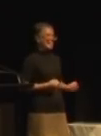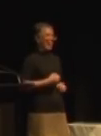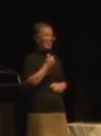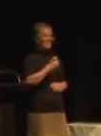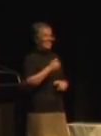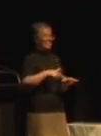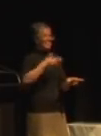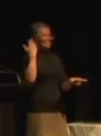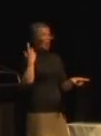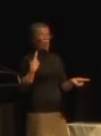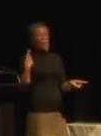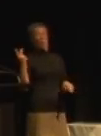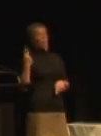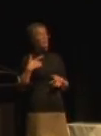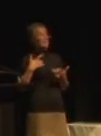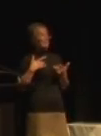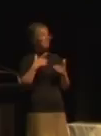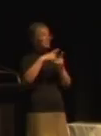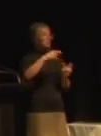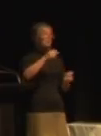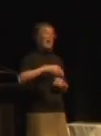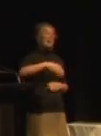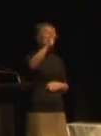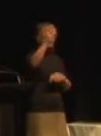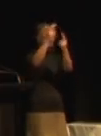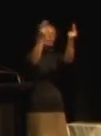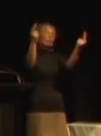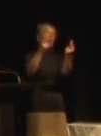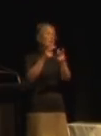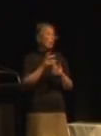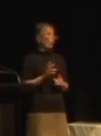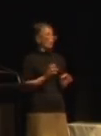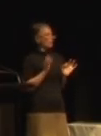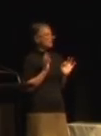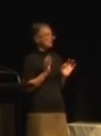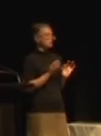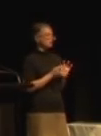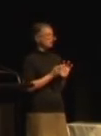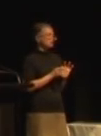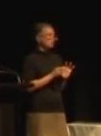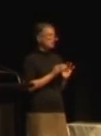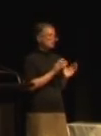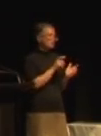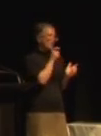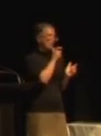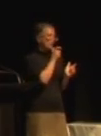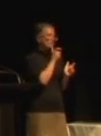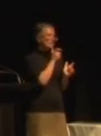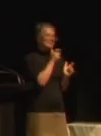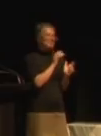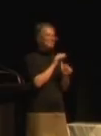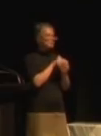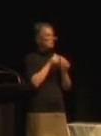ago when we both lived in Hokkaido in Japan. Feels really special to have her interpreting my words into NZ Sign Language.